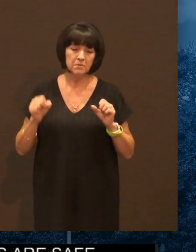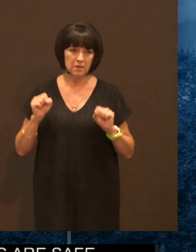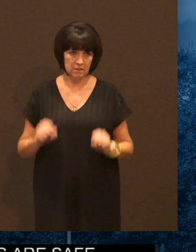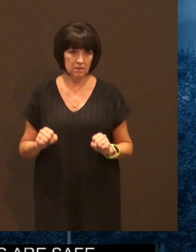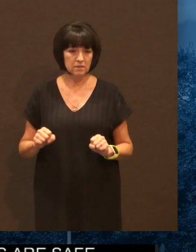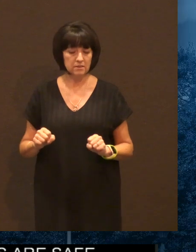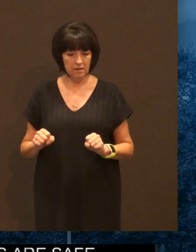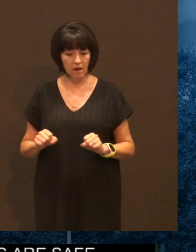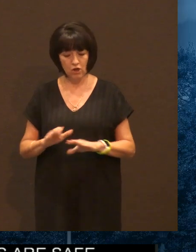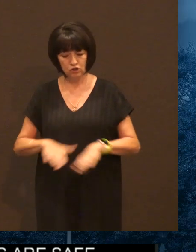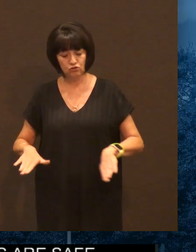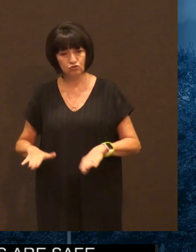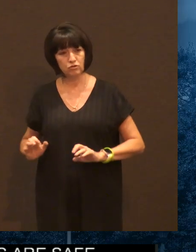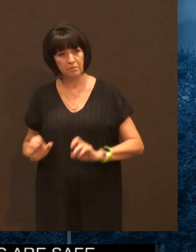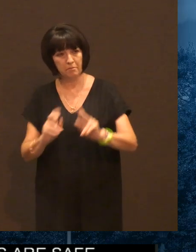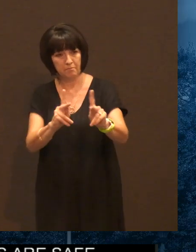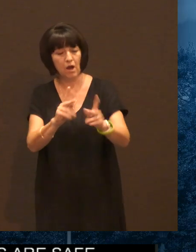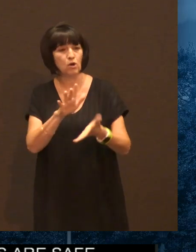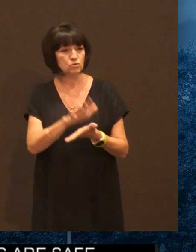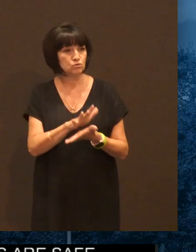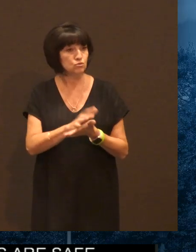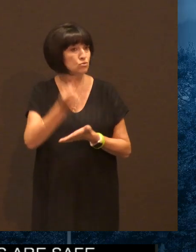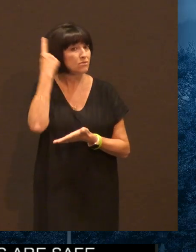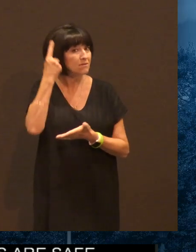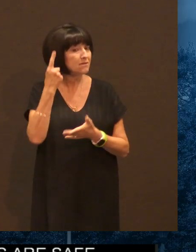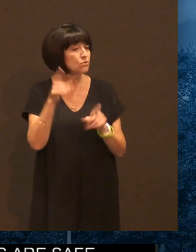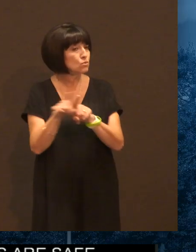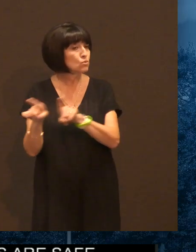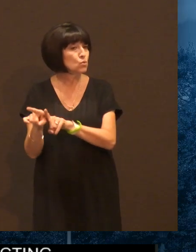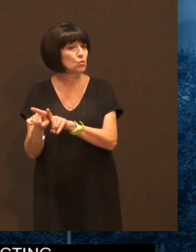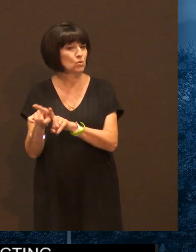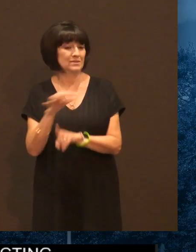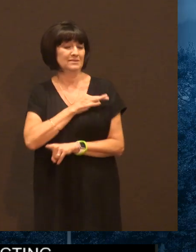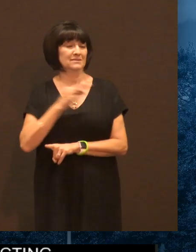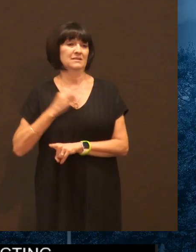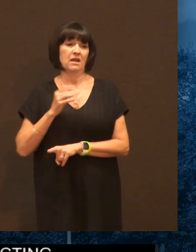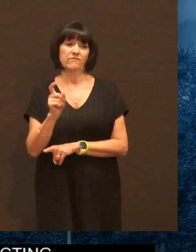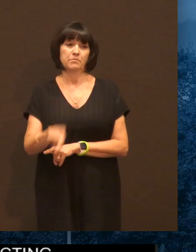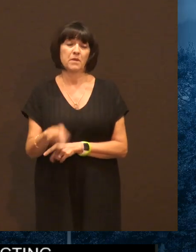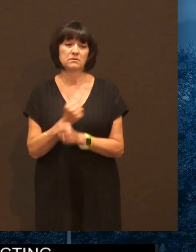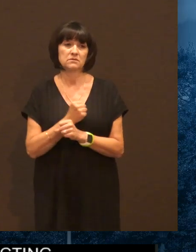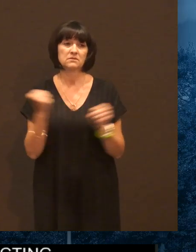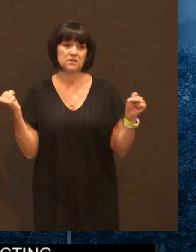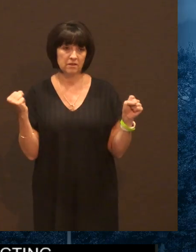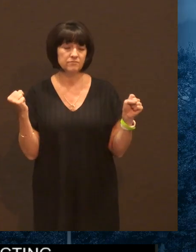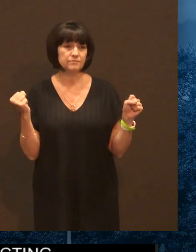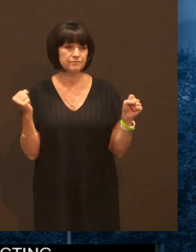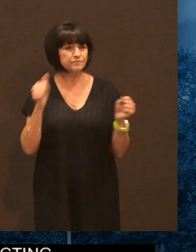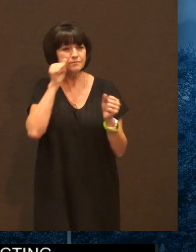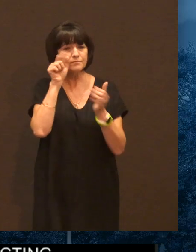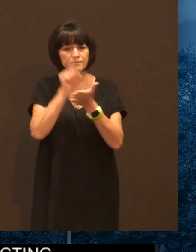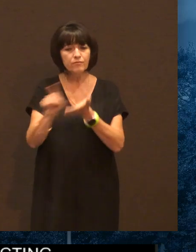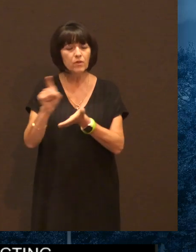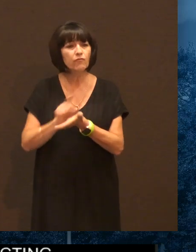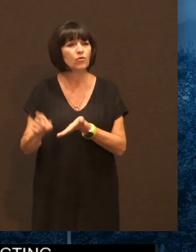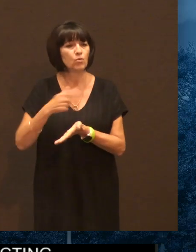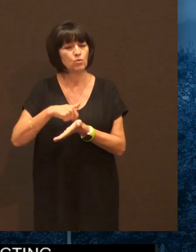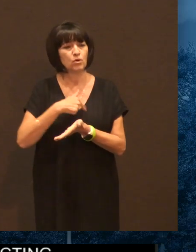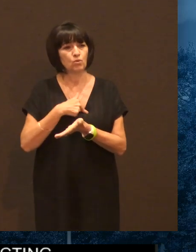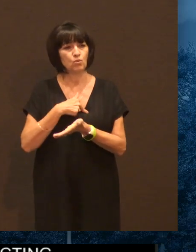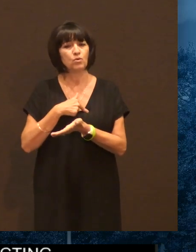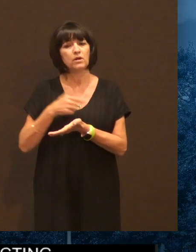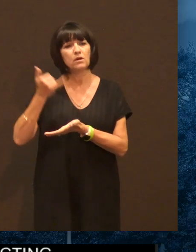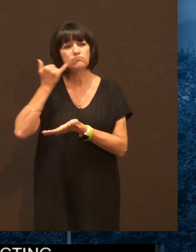and teachers and staff. And we have a weekly call with the White House. The Vice